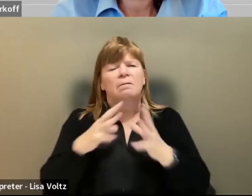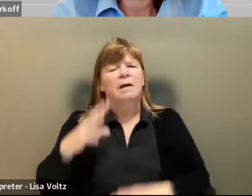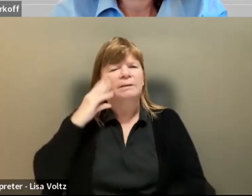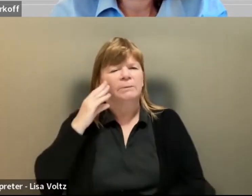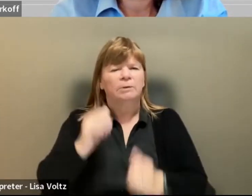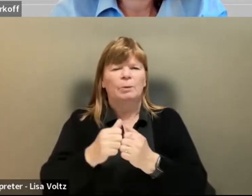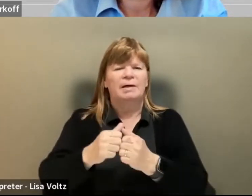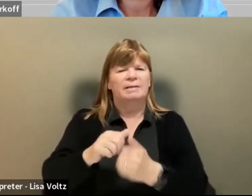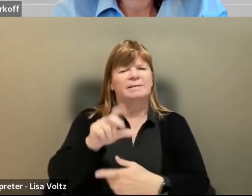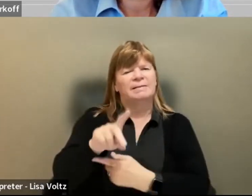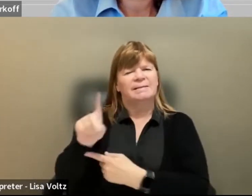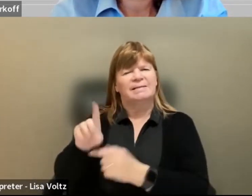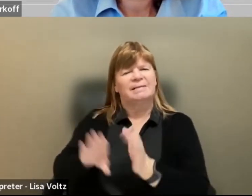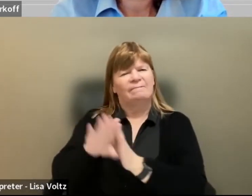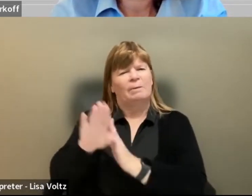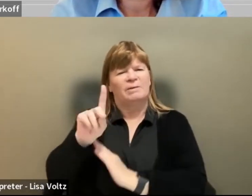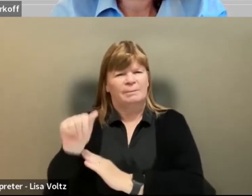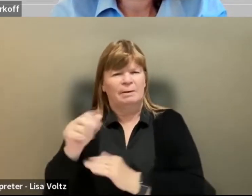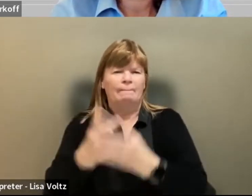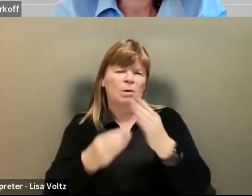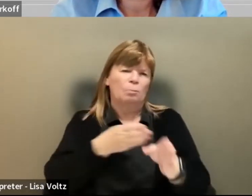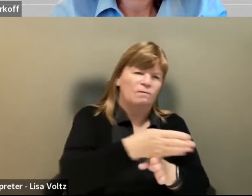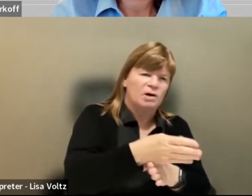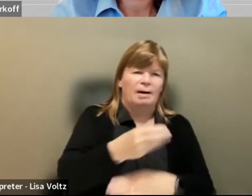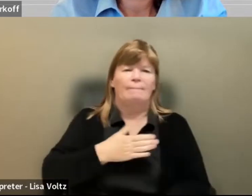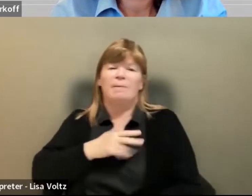developmental disabilities, both professionally and personally.